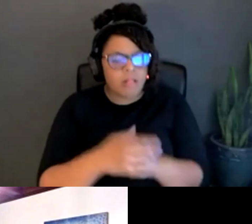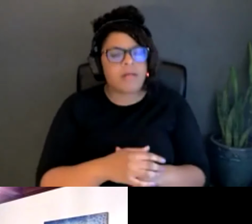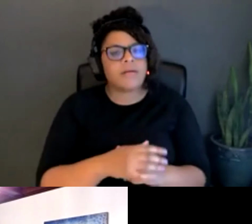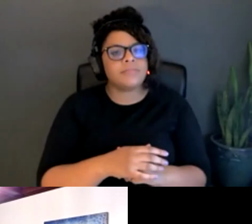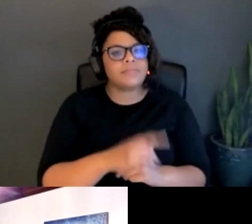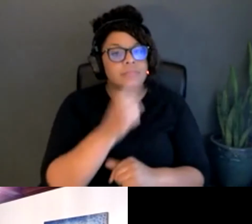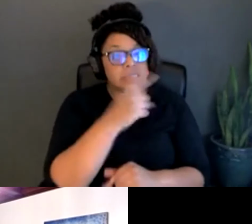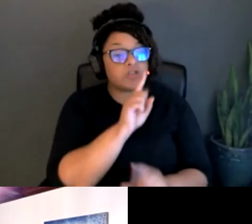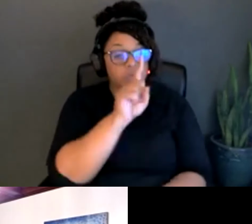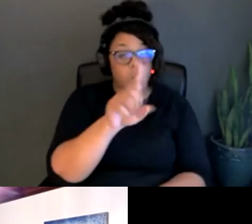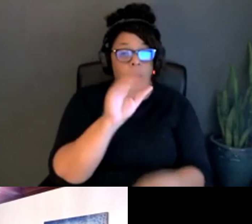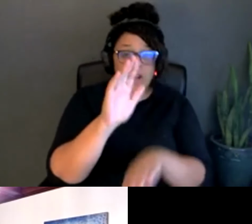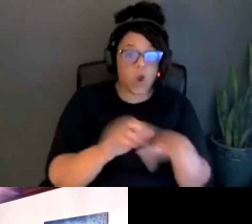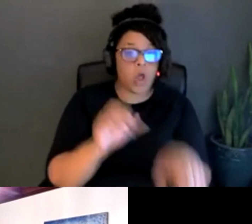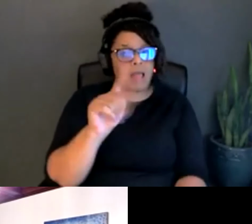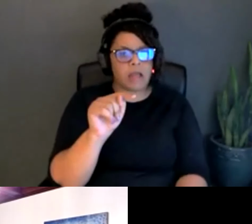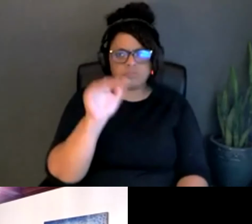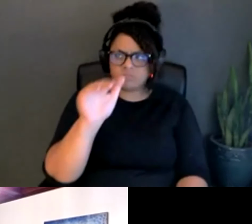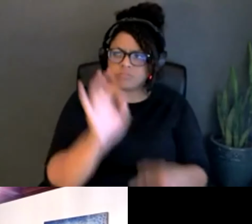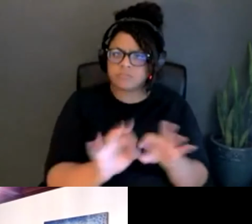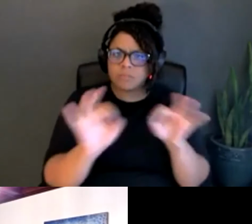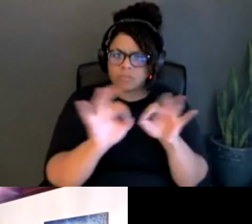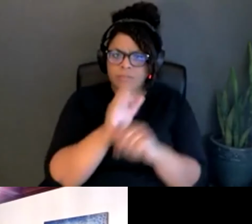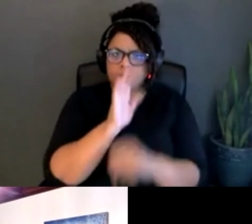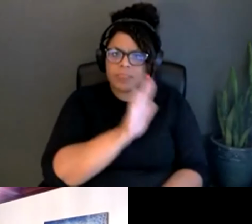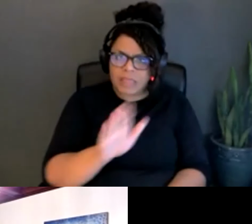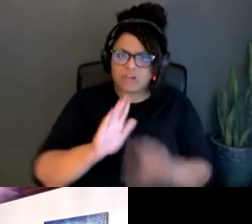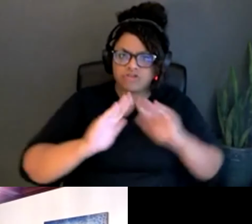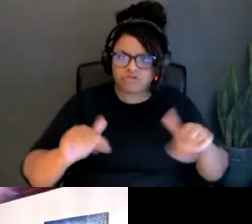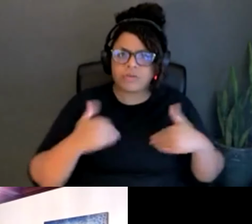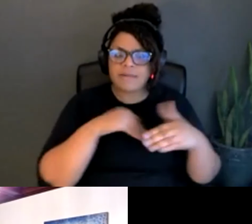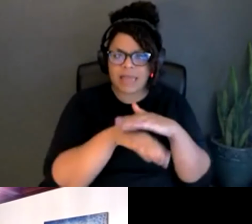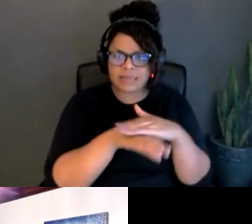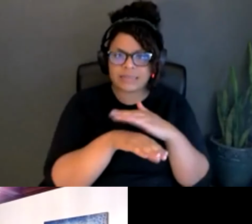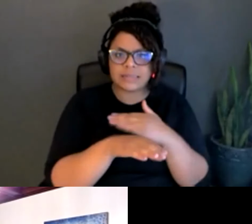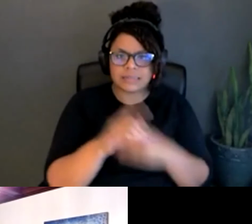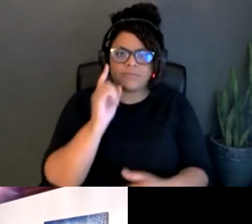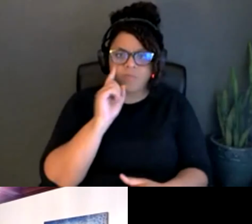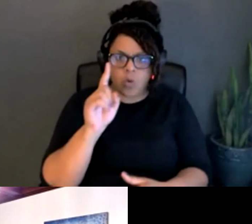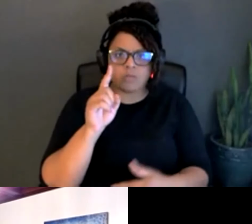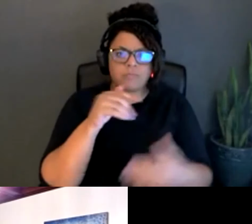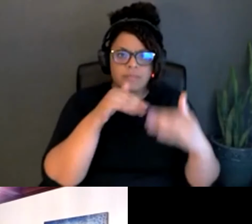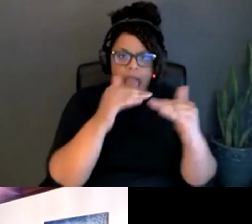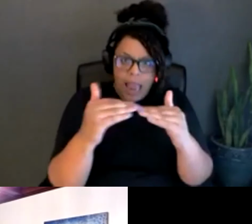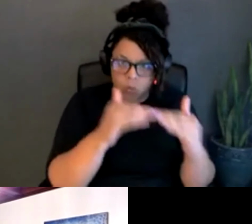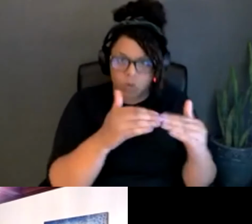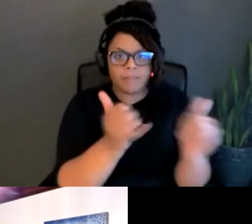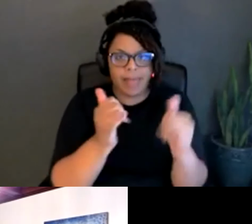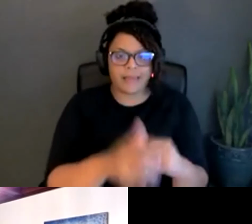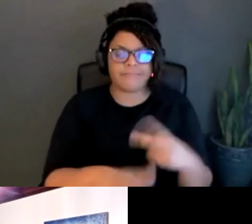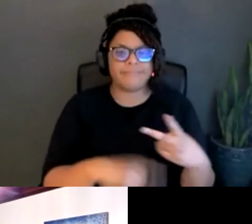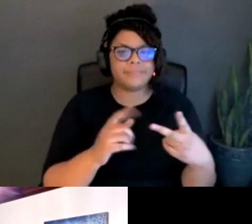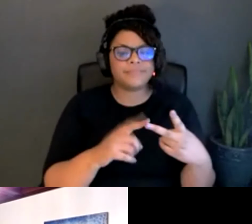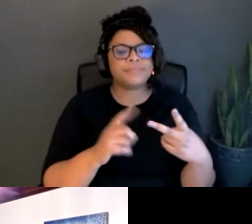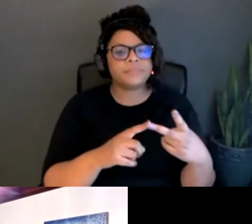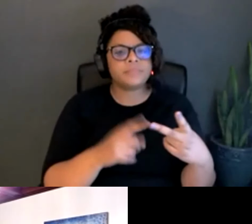out the importance of making sure that their children have access to equitable play, that they have